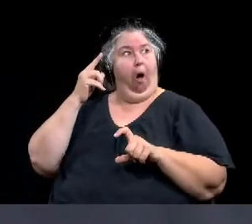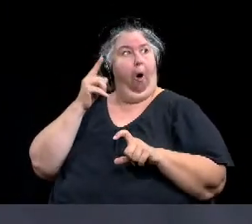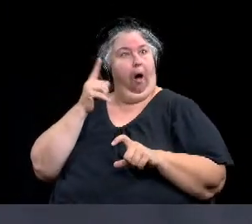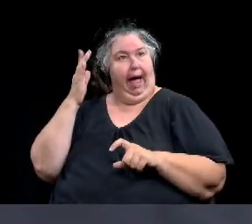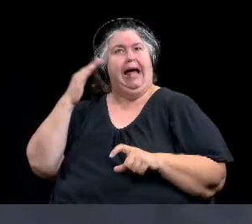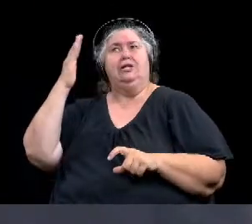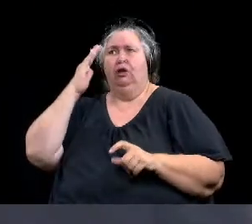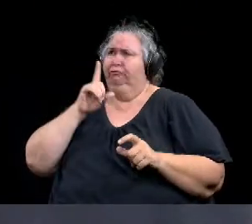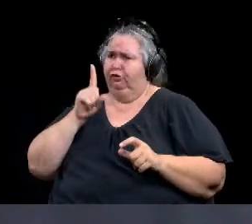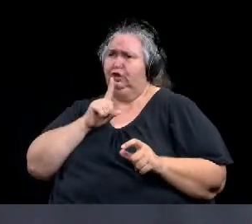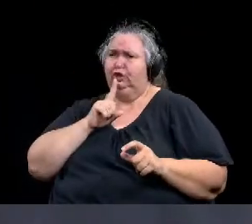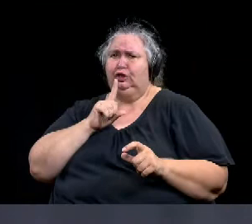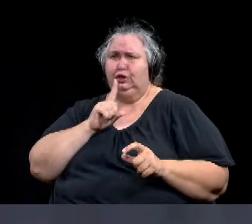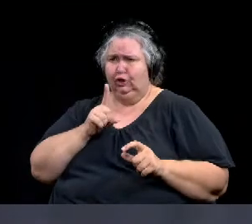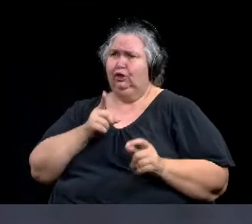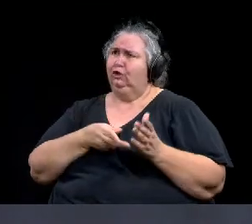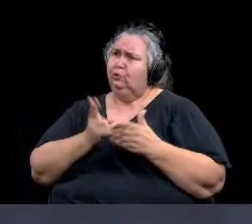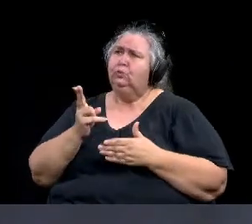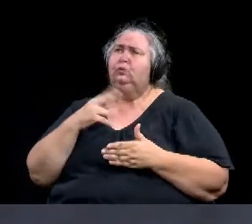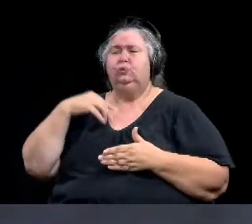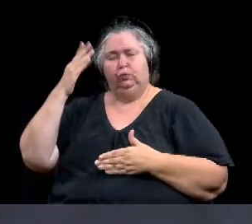doing that.